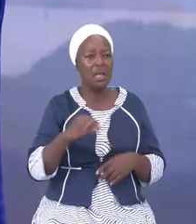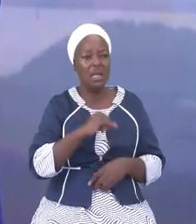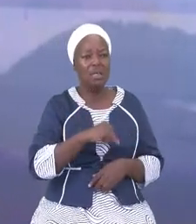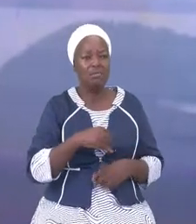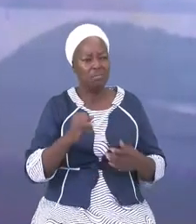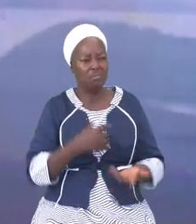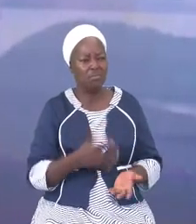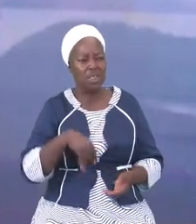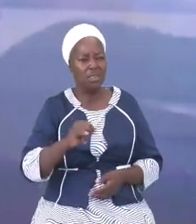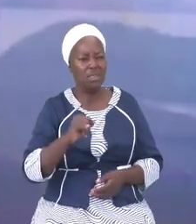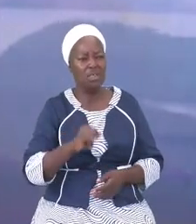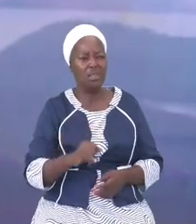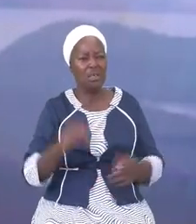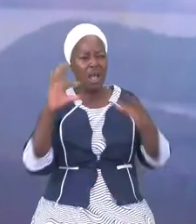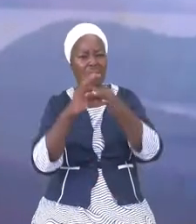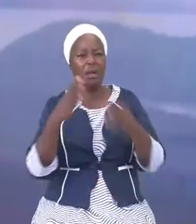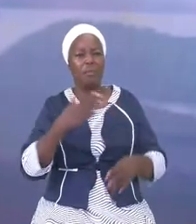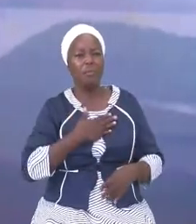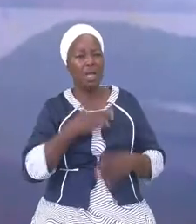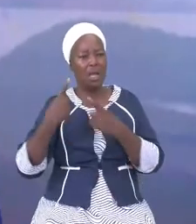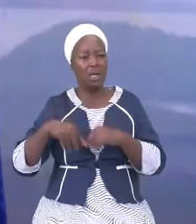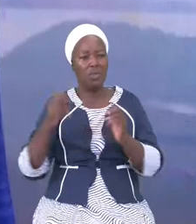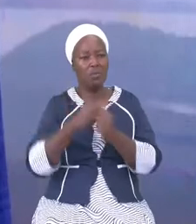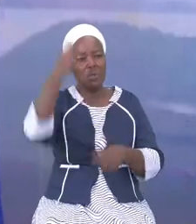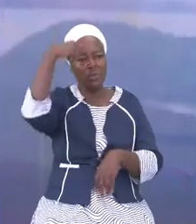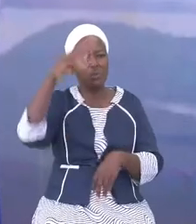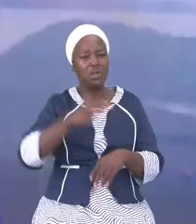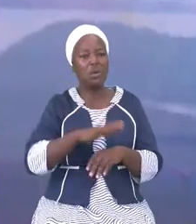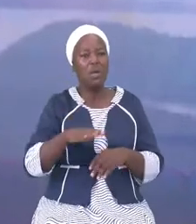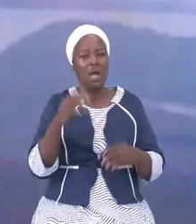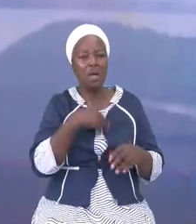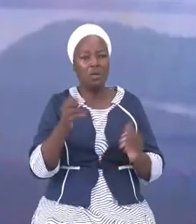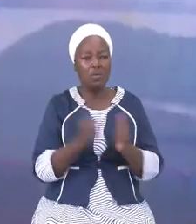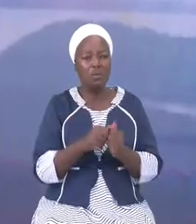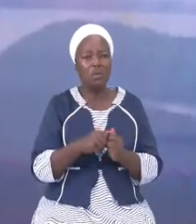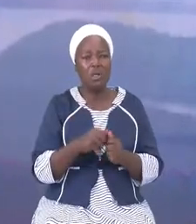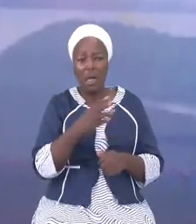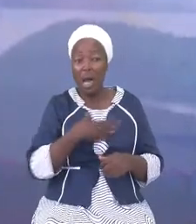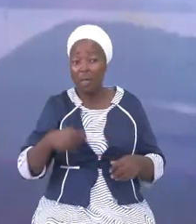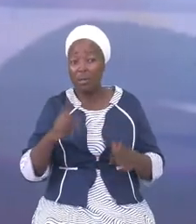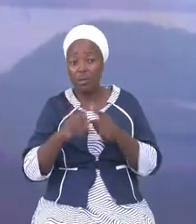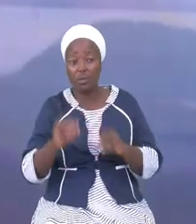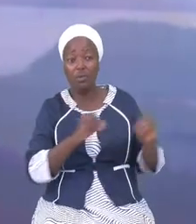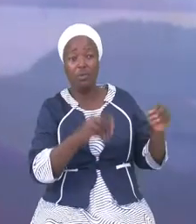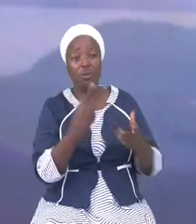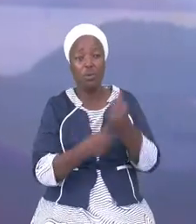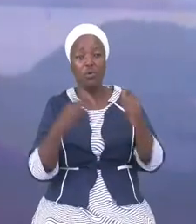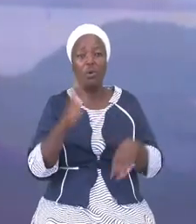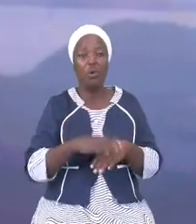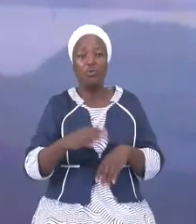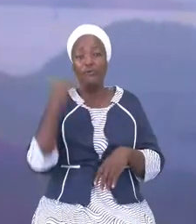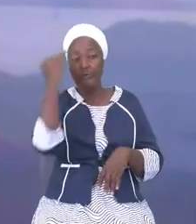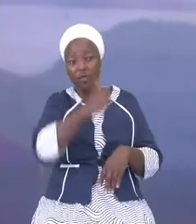heart with wisdom, with philosophy, and to lay hold on folly, till I might